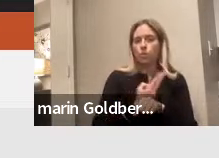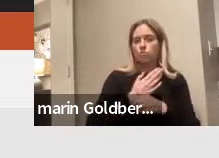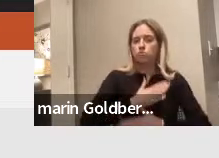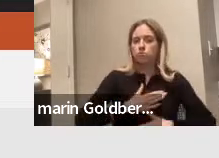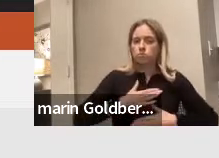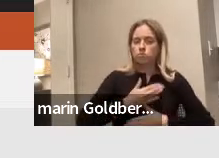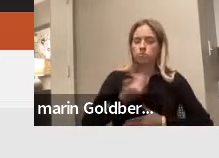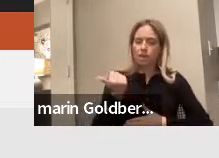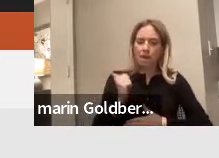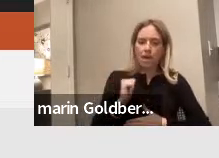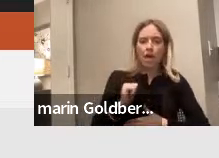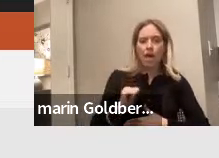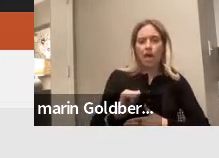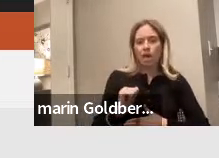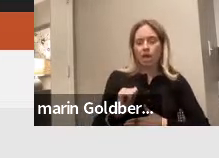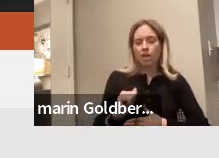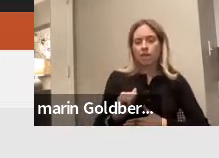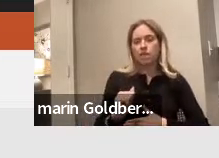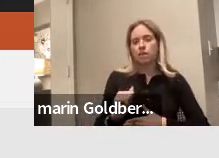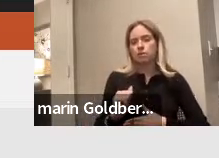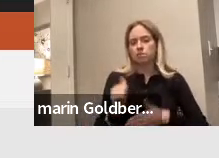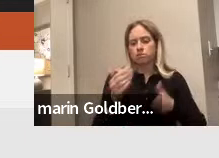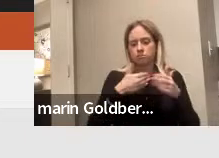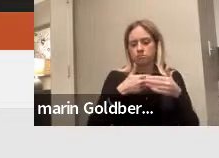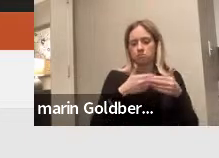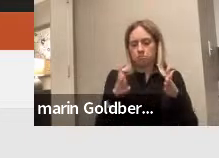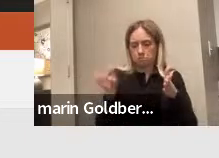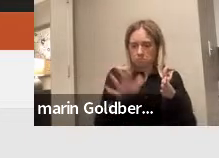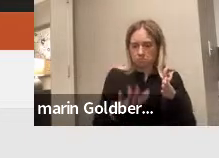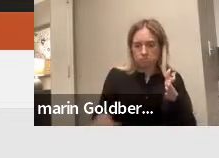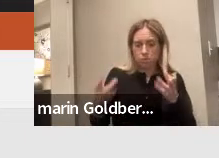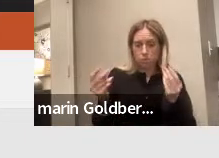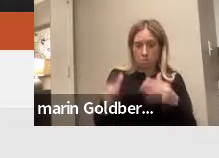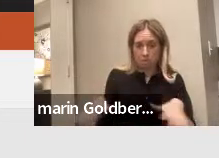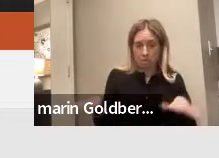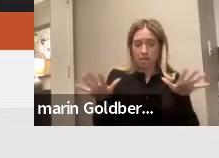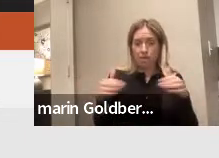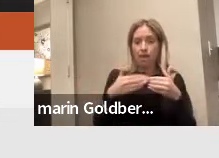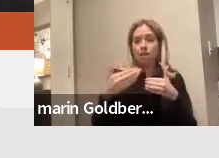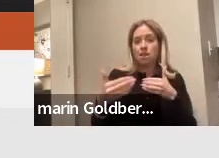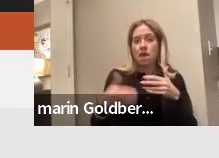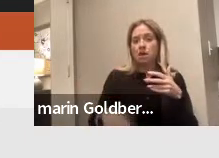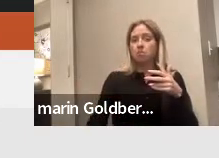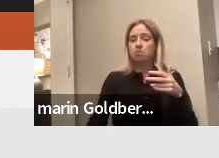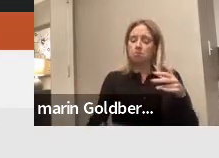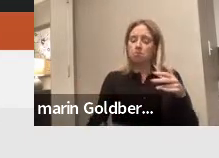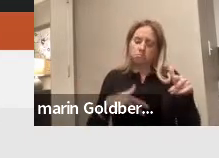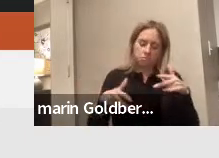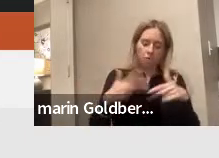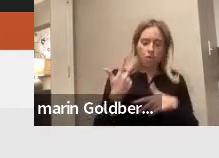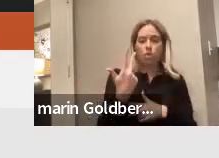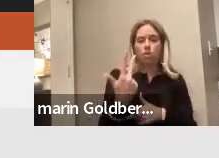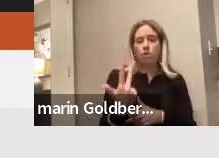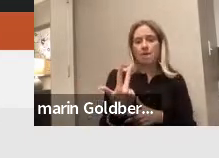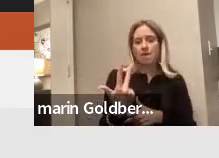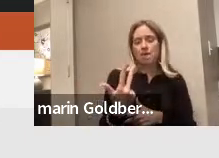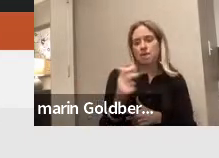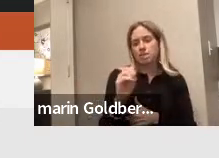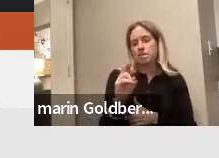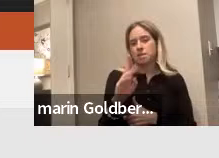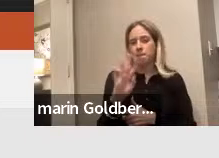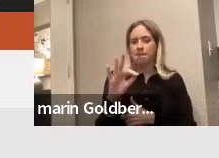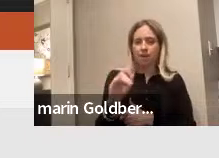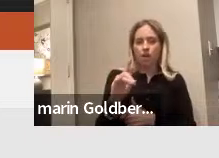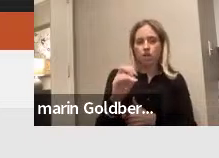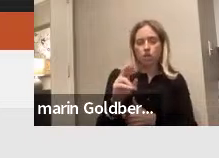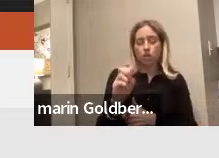of any abutting or adjacent dwelling or property. And then it walks you through 3 sub-factors to consider. That